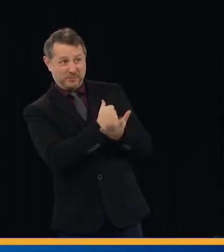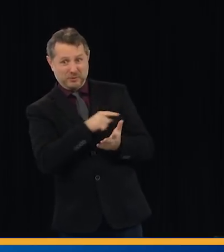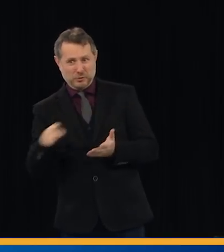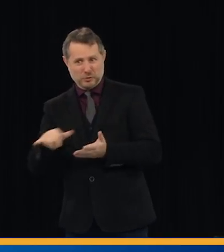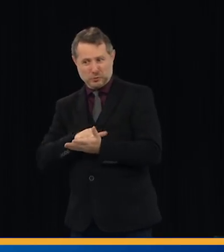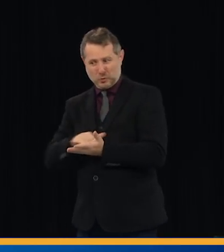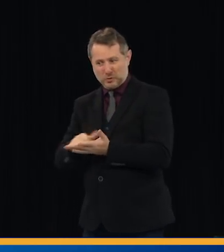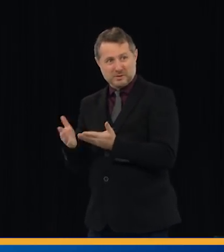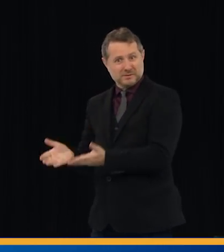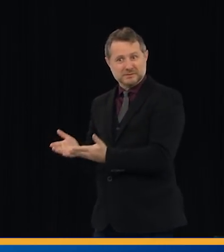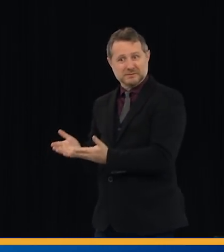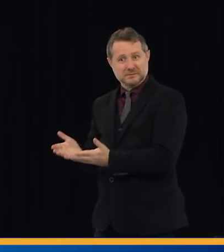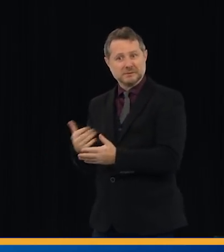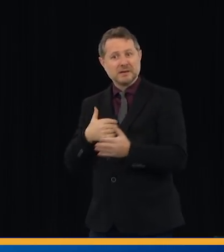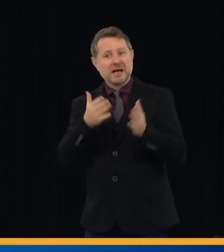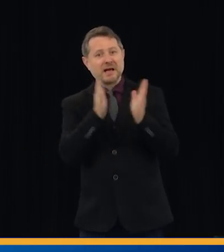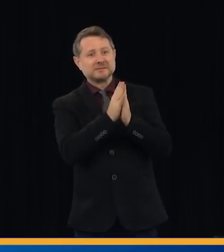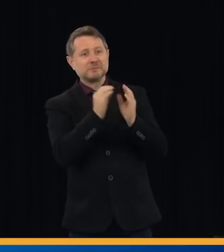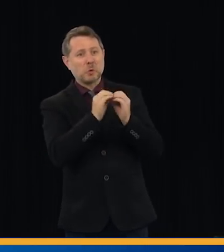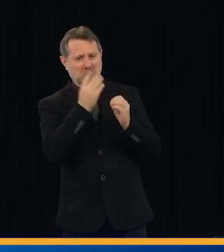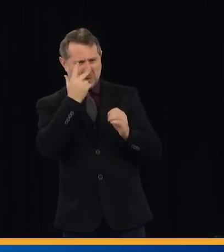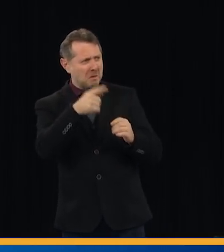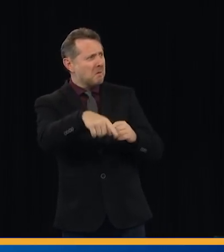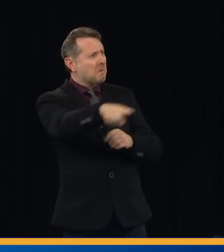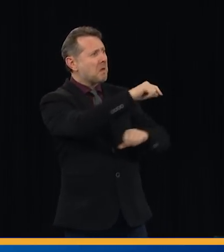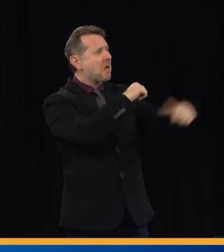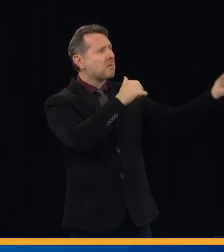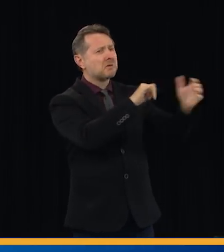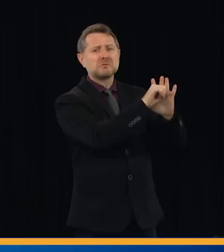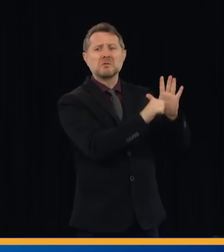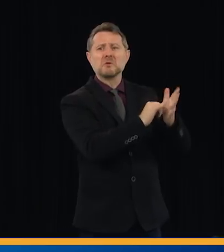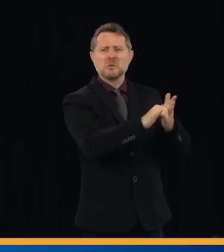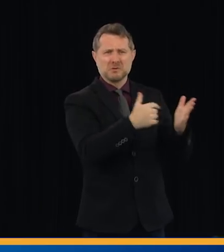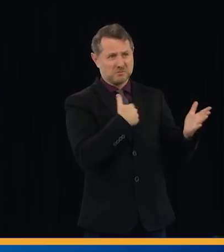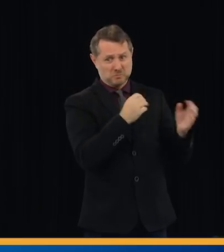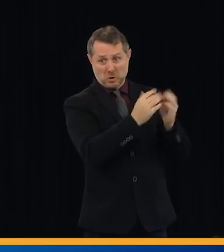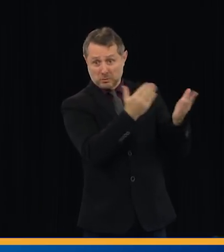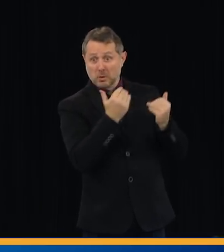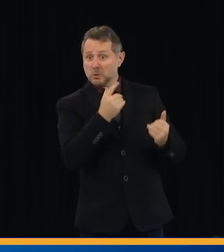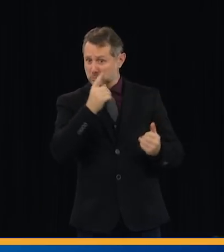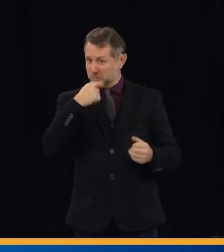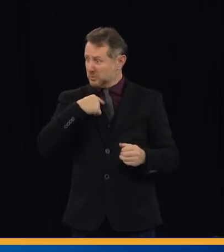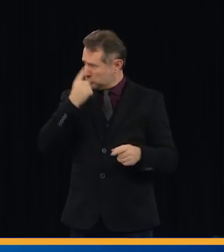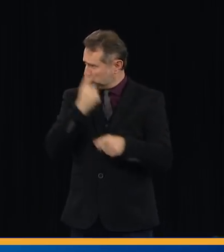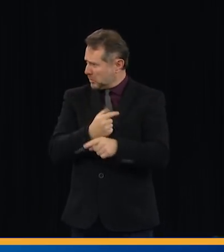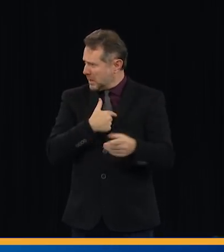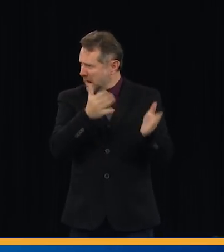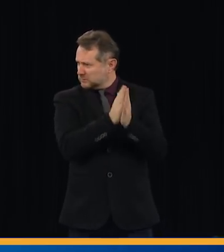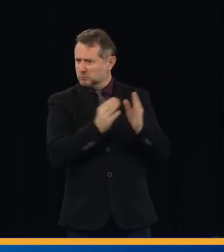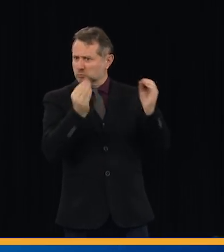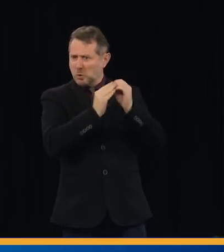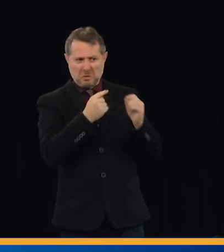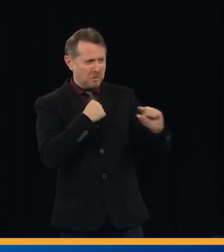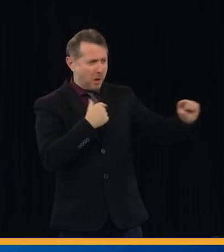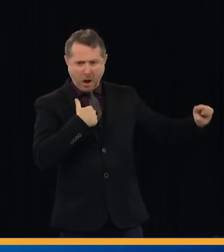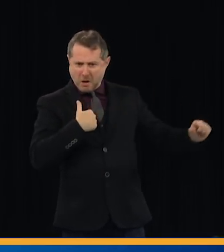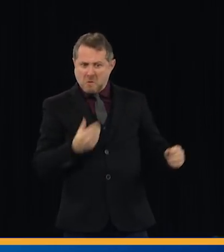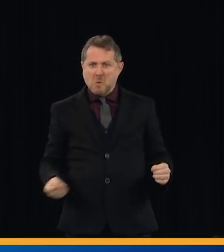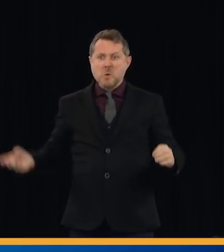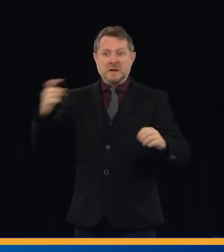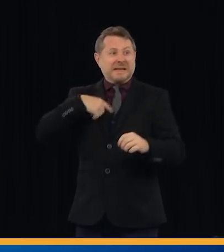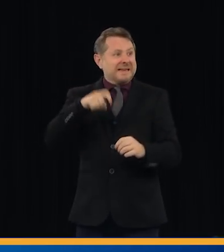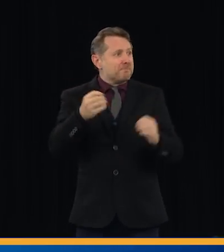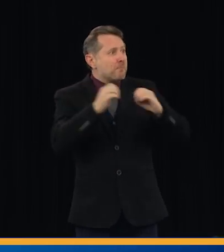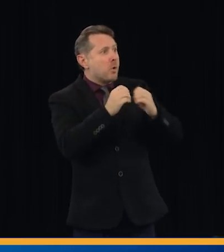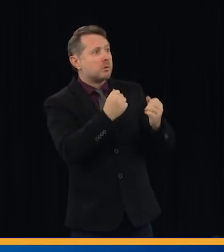things than other states are asking for. Yes, respond to the need. Respond